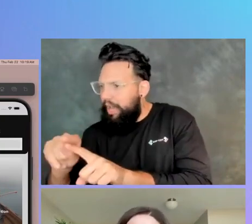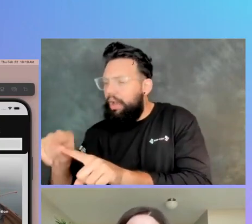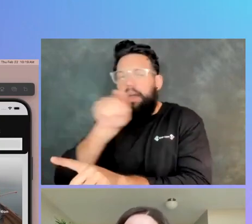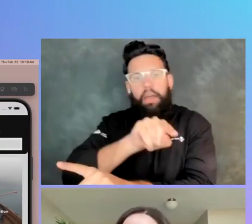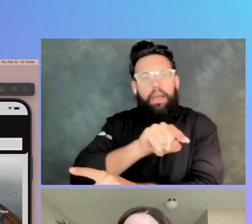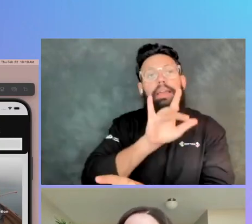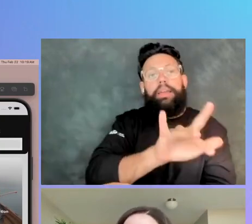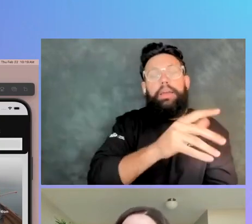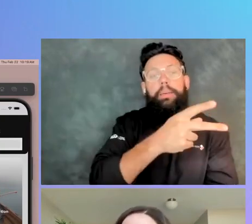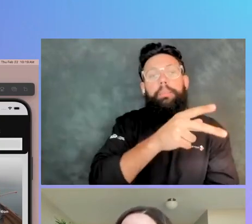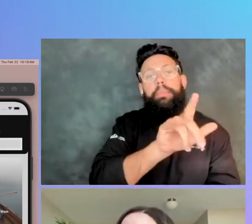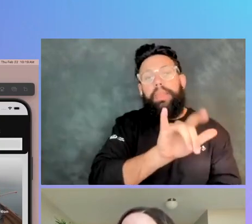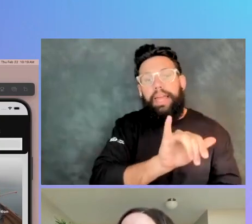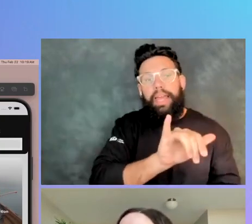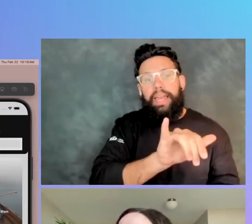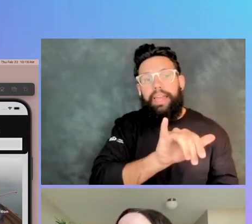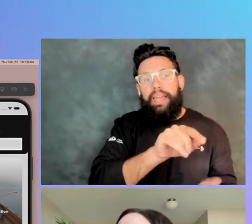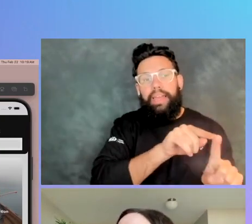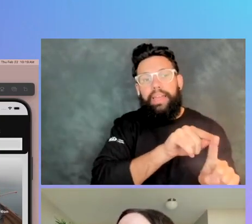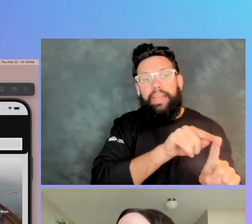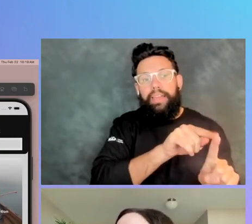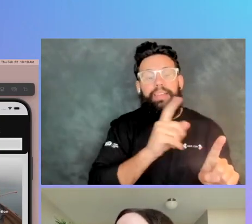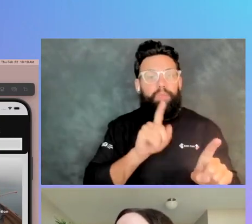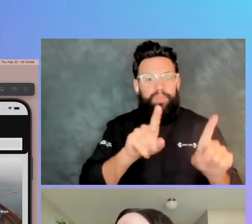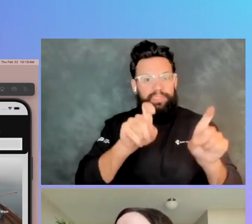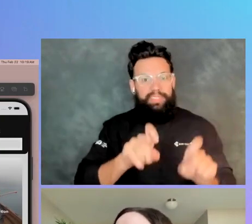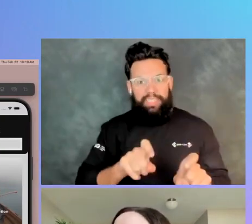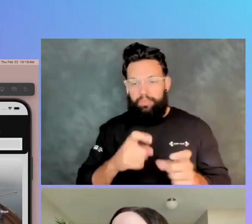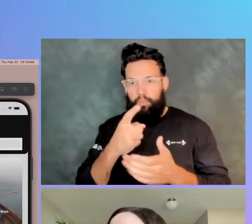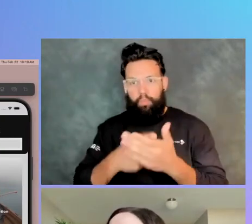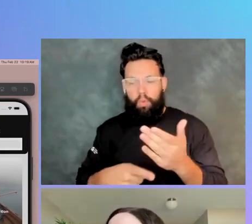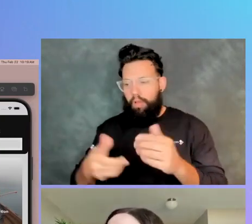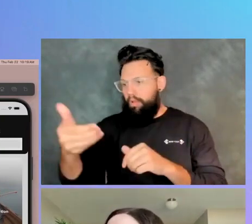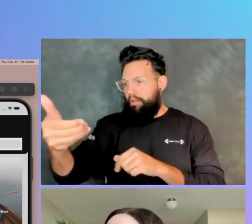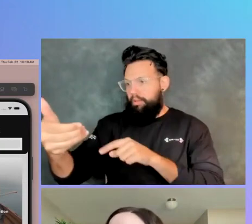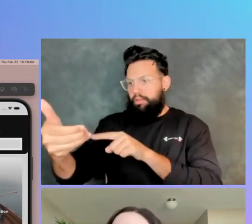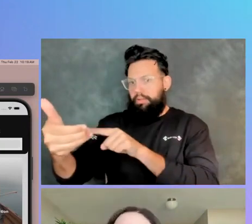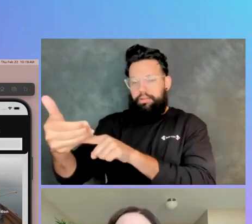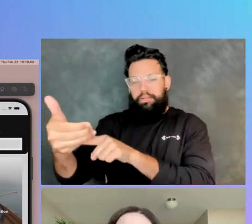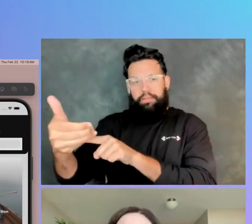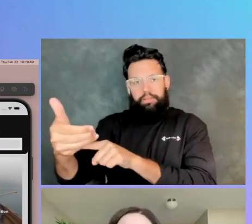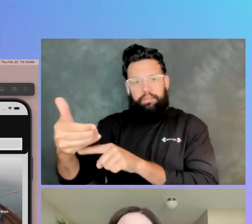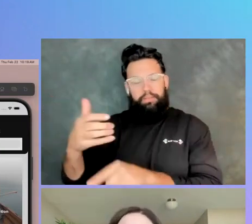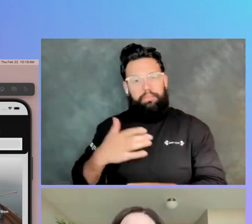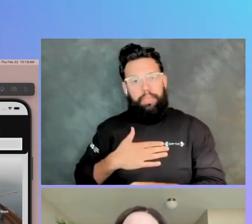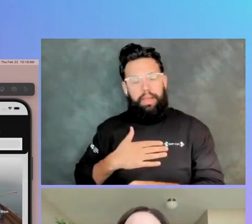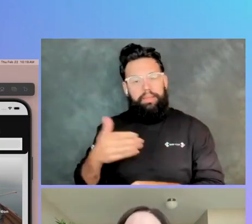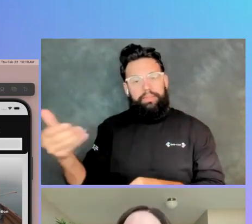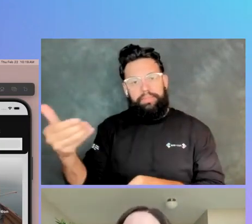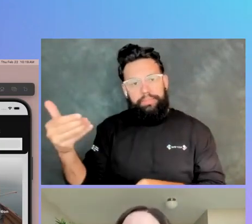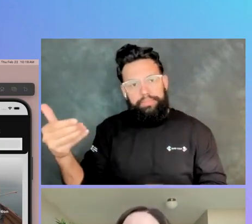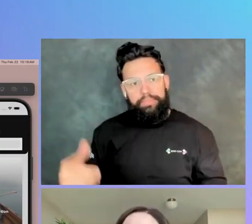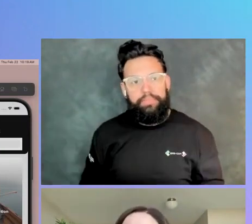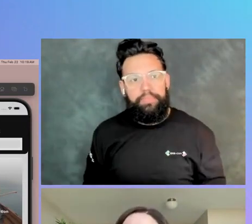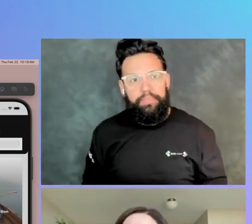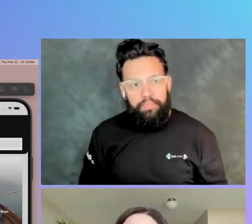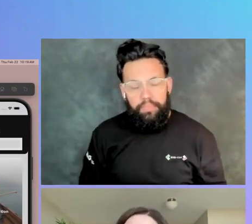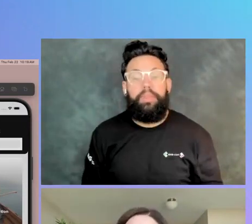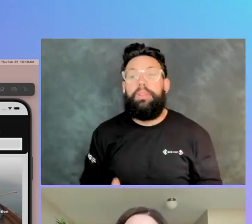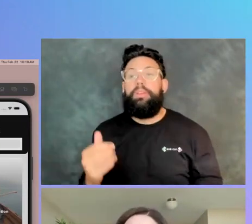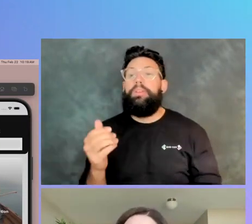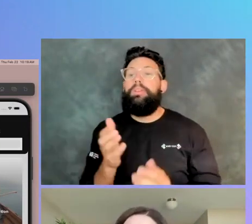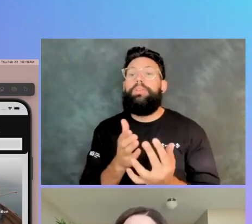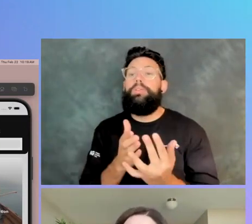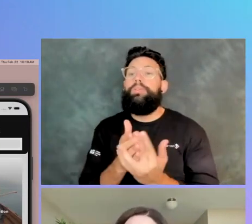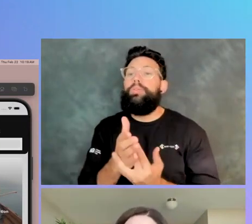that's actually showing on my live device. The reason that we are doing it this way through Xcode is because there is this really